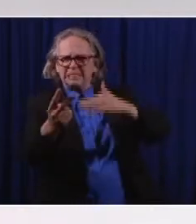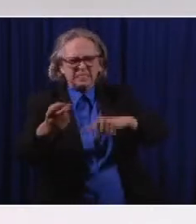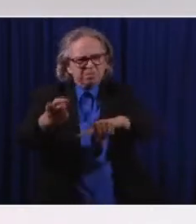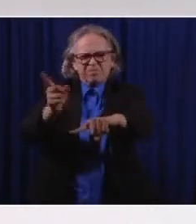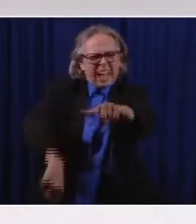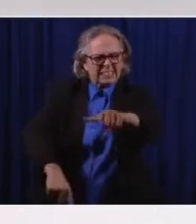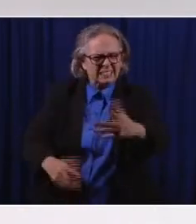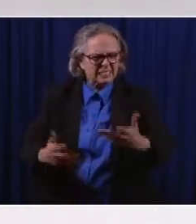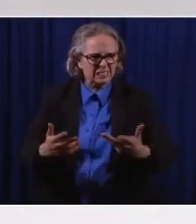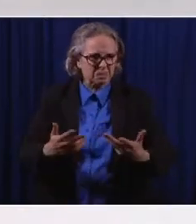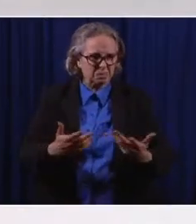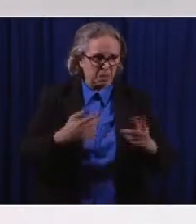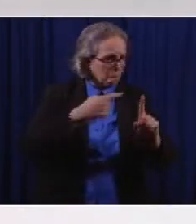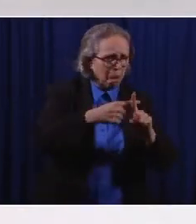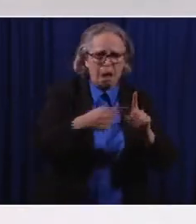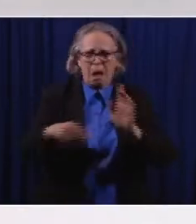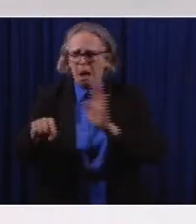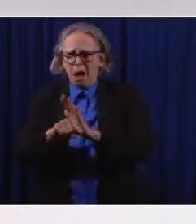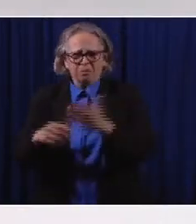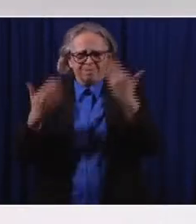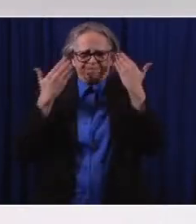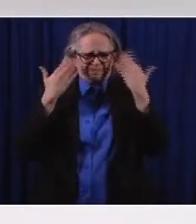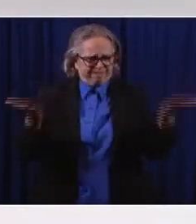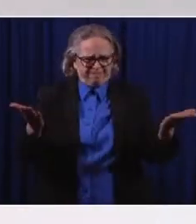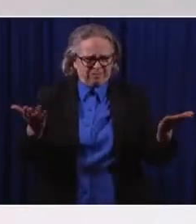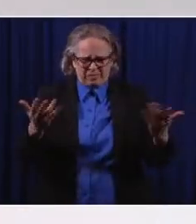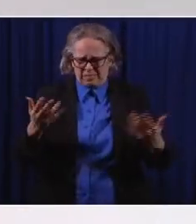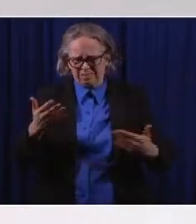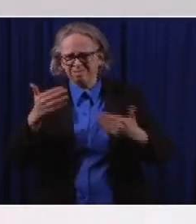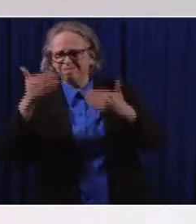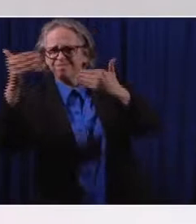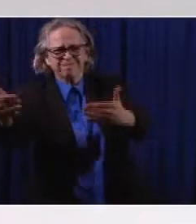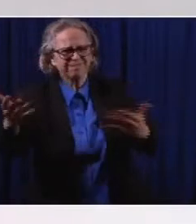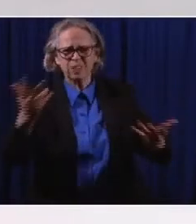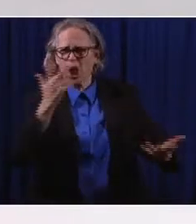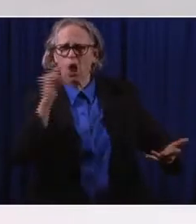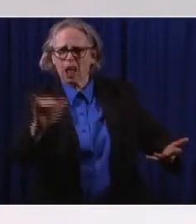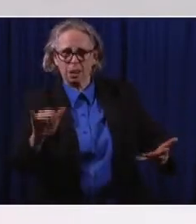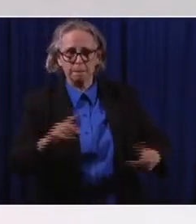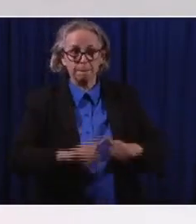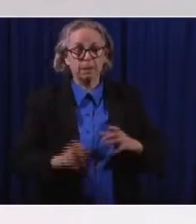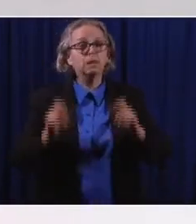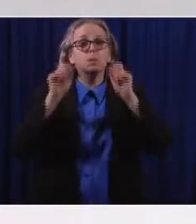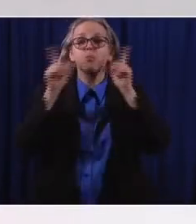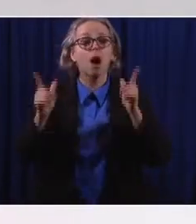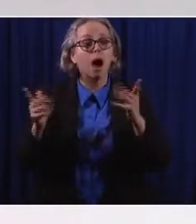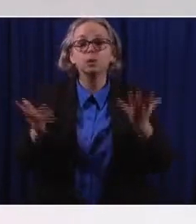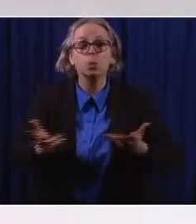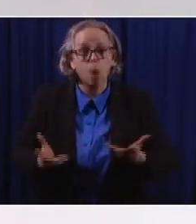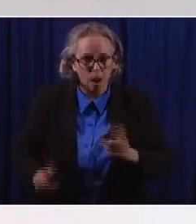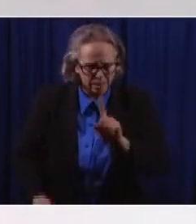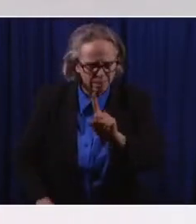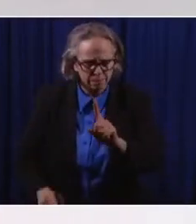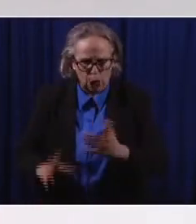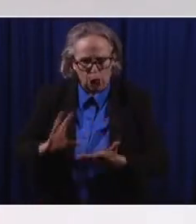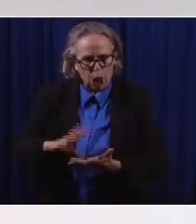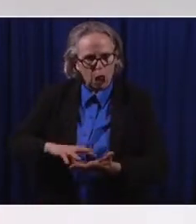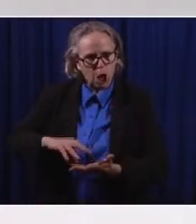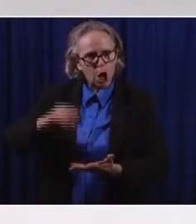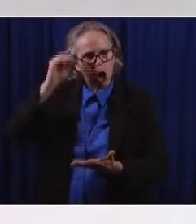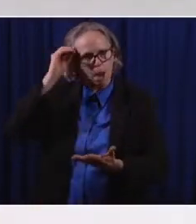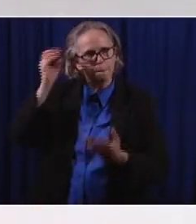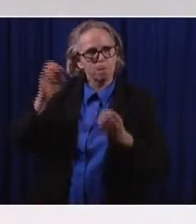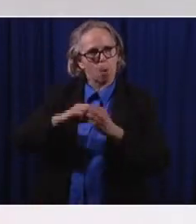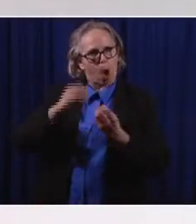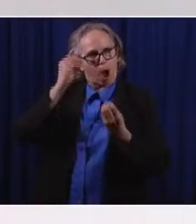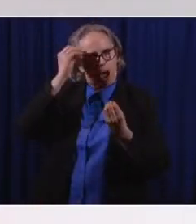long-term immunity to disease. But those surprises keep giving us opportunities to work with stakeholders really across the state and around the world to answer